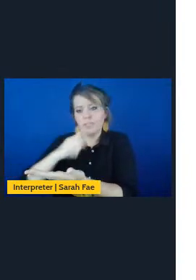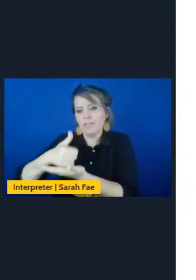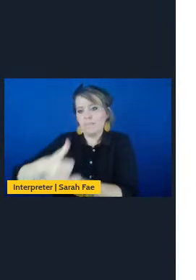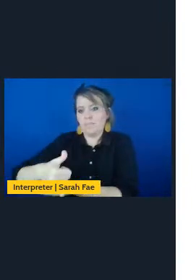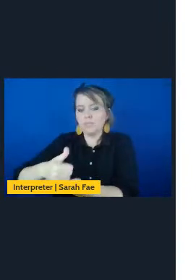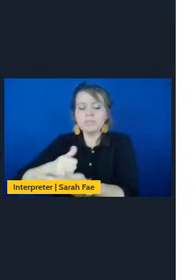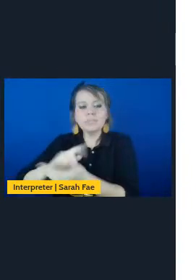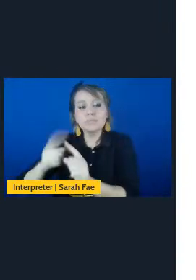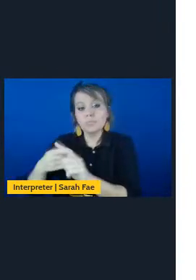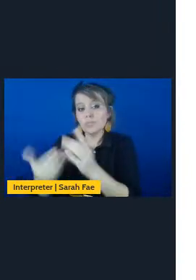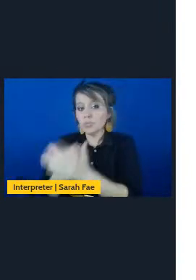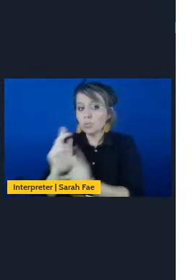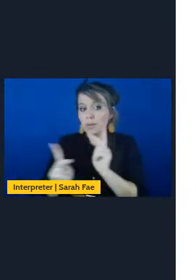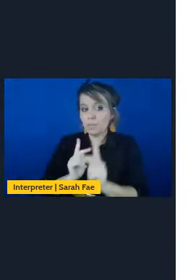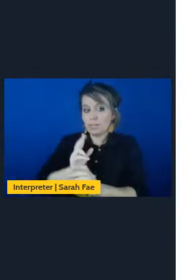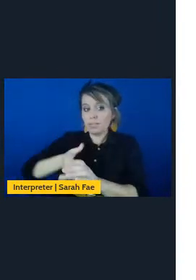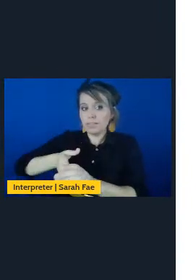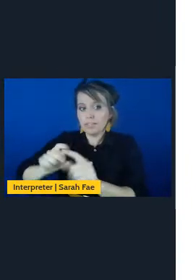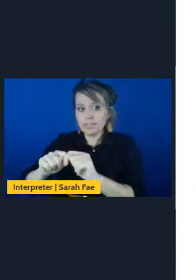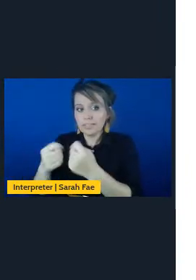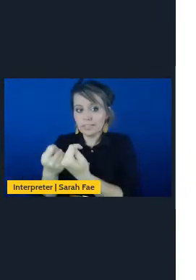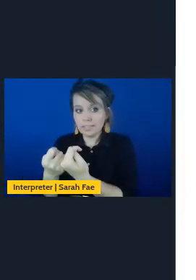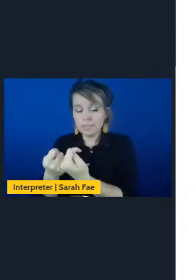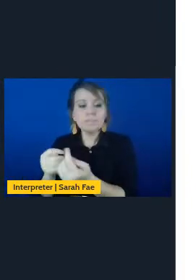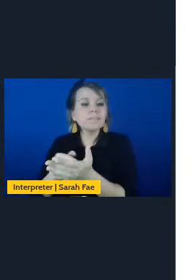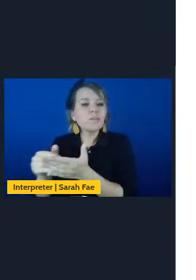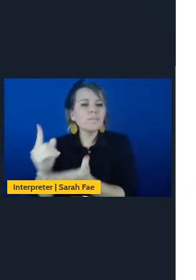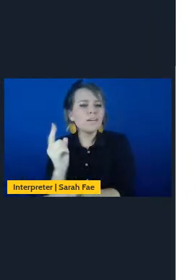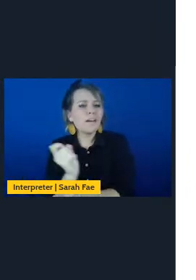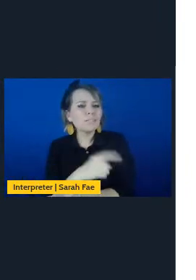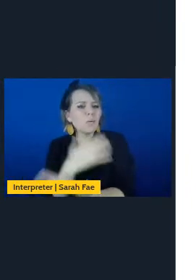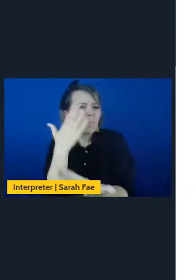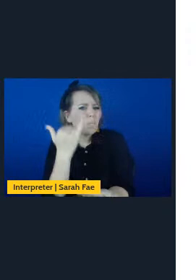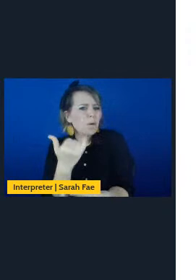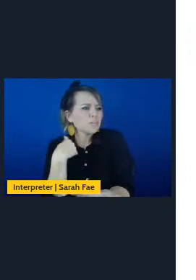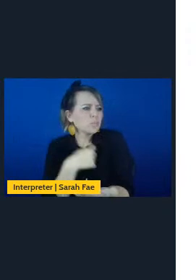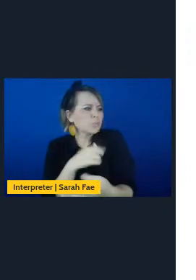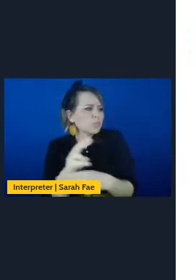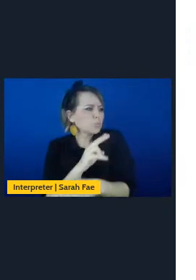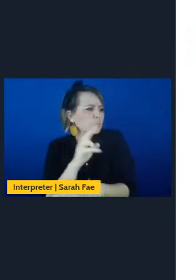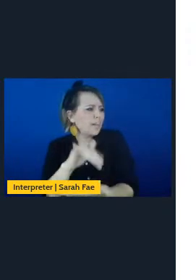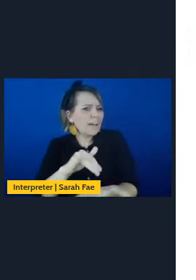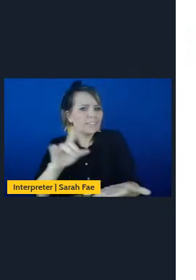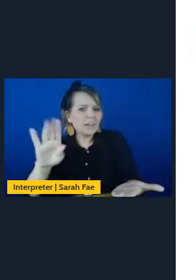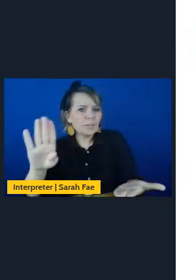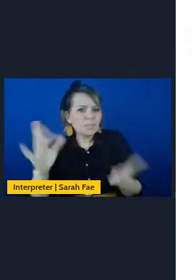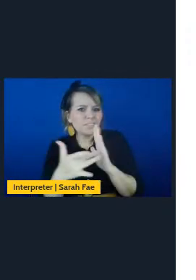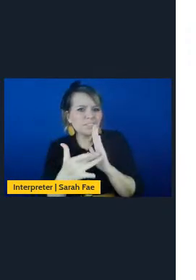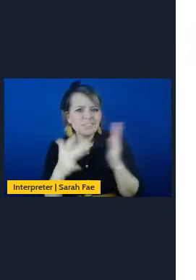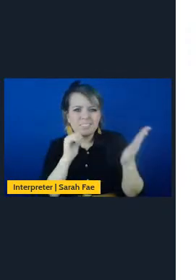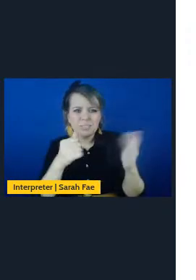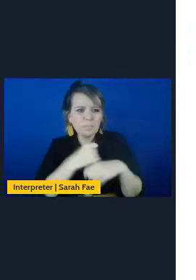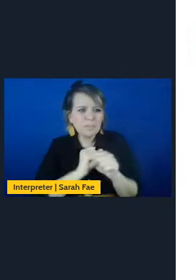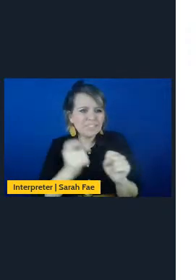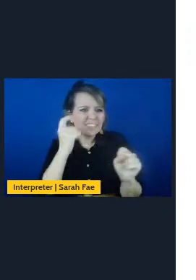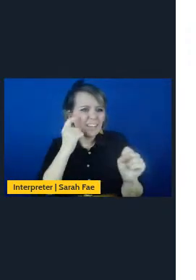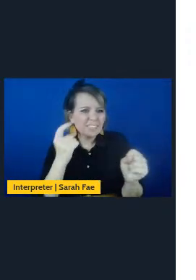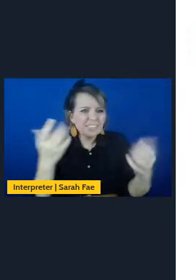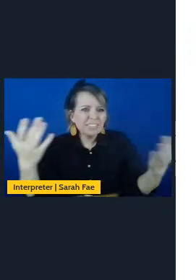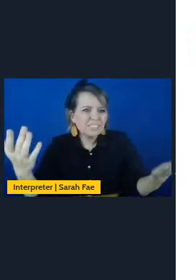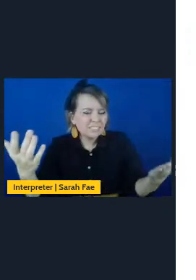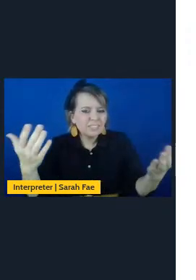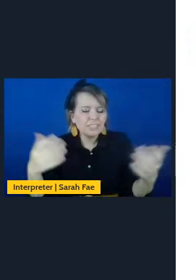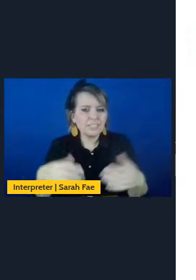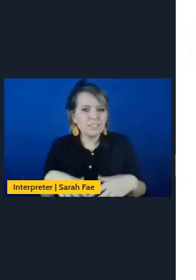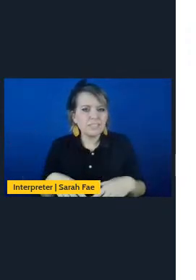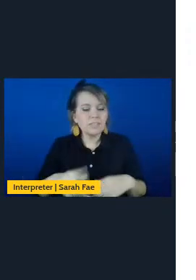board the team, they suddenly ask, oh, why didn't we use that database technology? Does it make sense on the first,